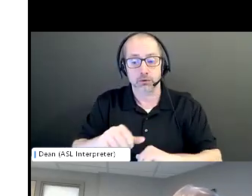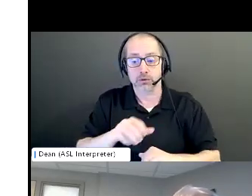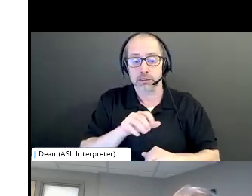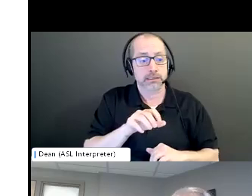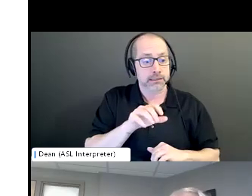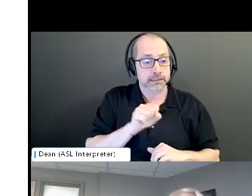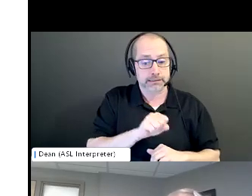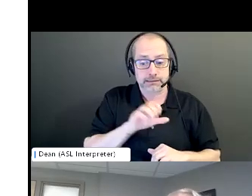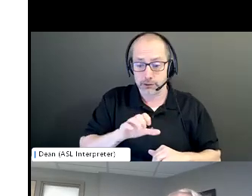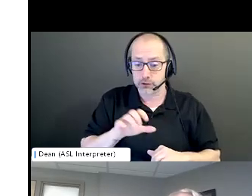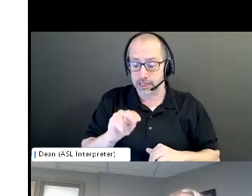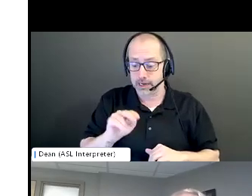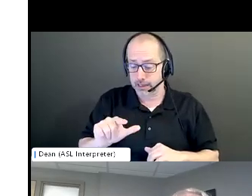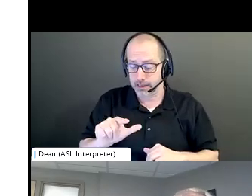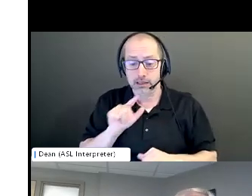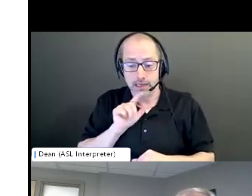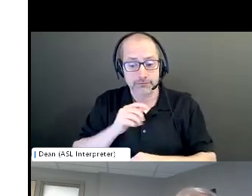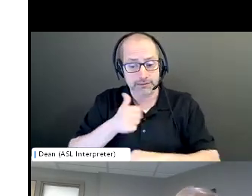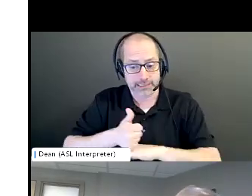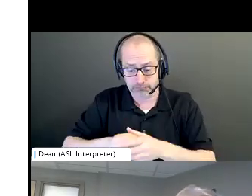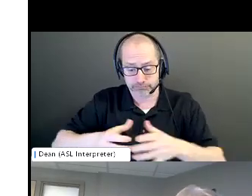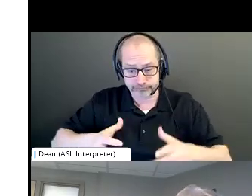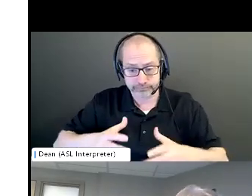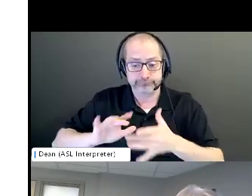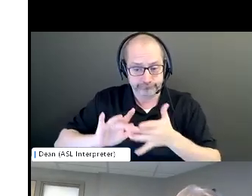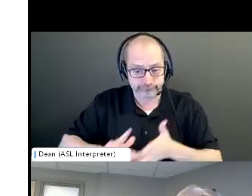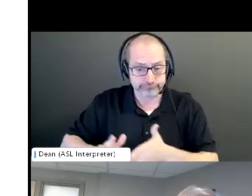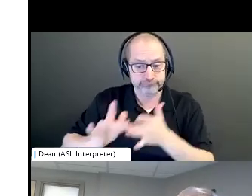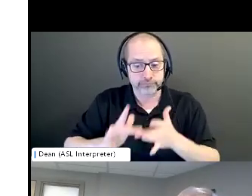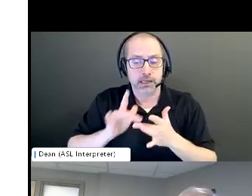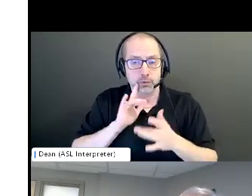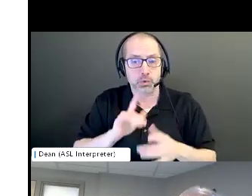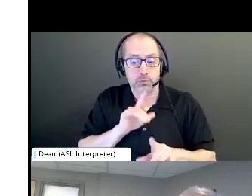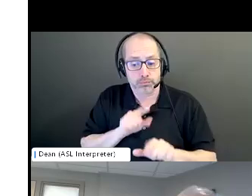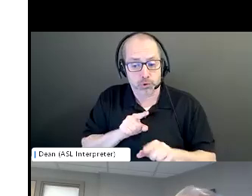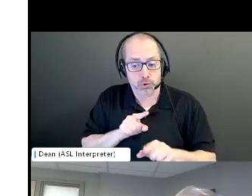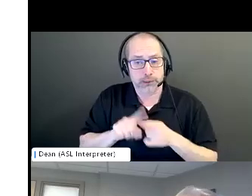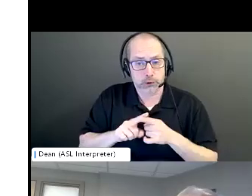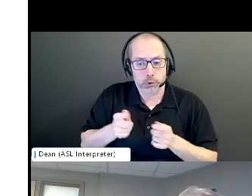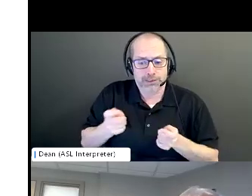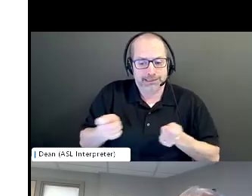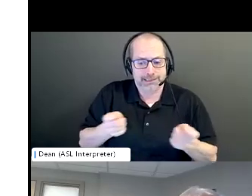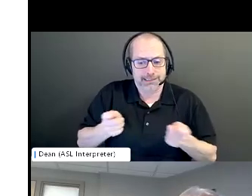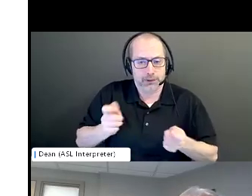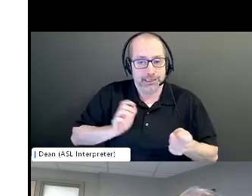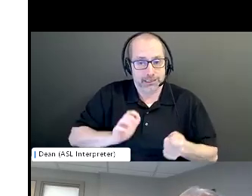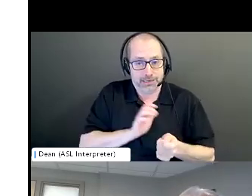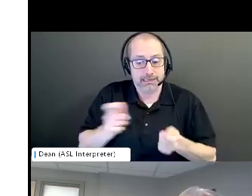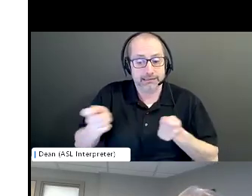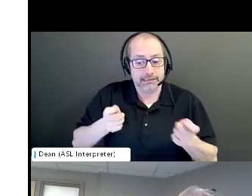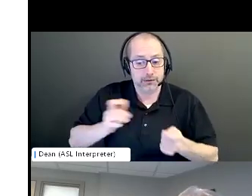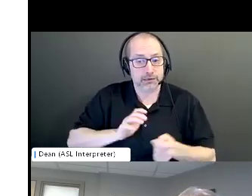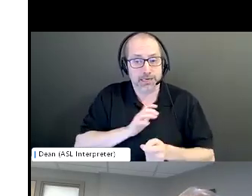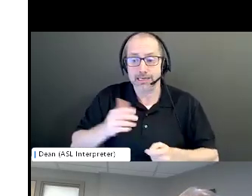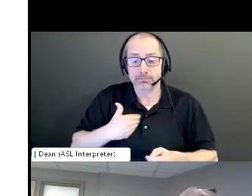for the Prevention of Elder Abuse, supported by a steering committee. The steering committee is comprised of members